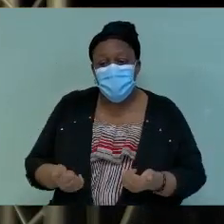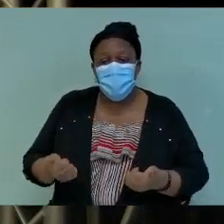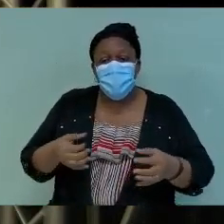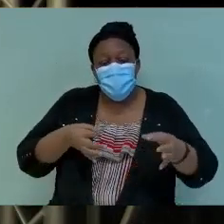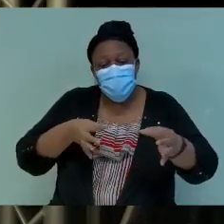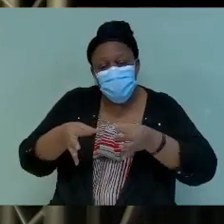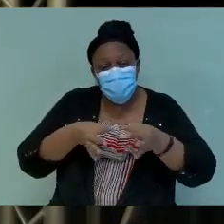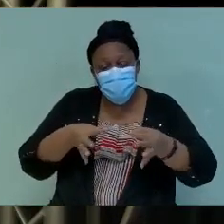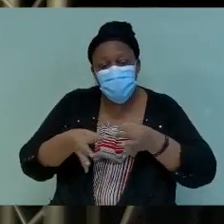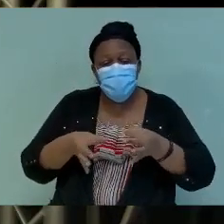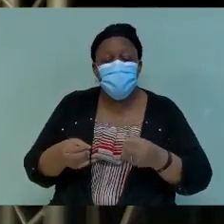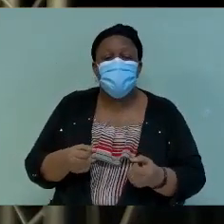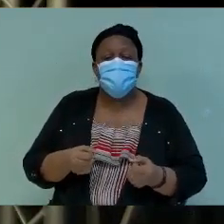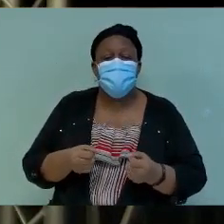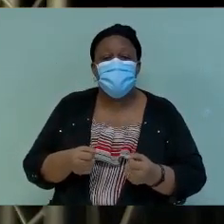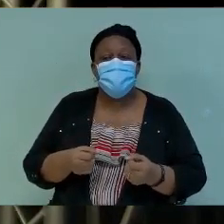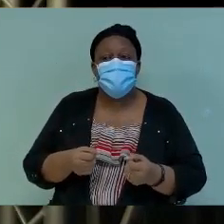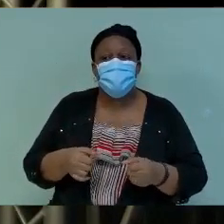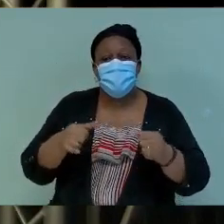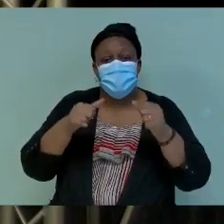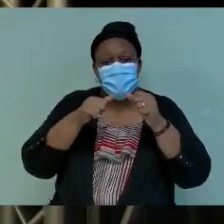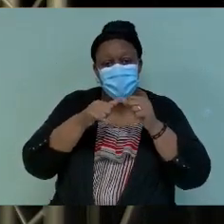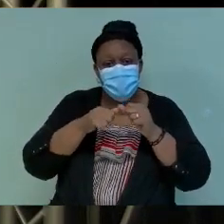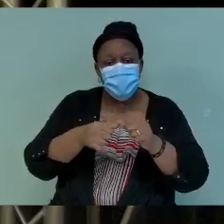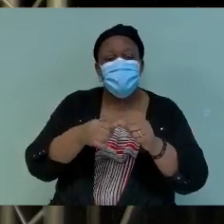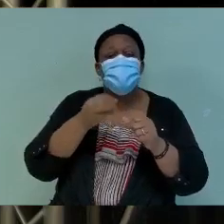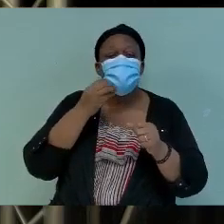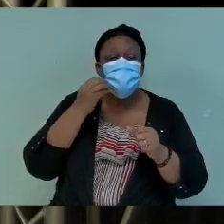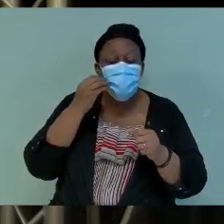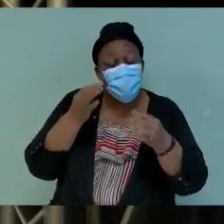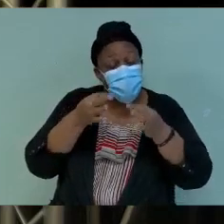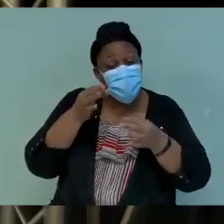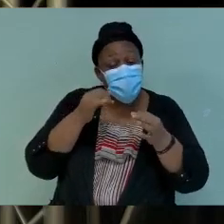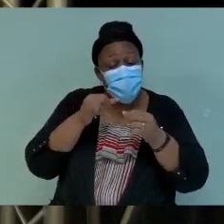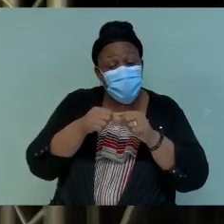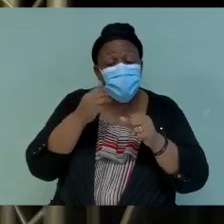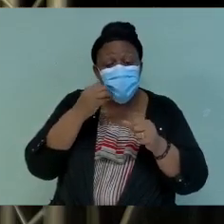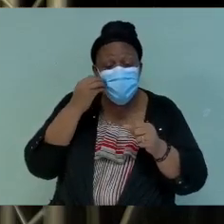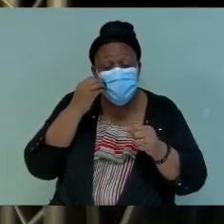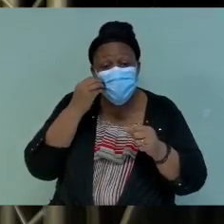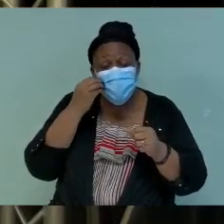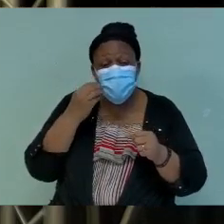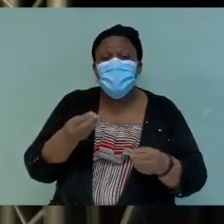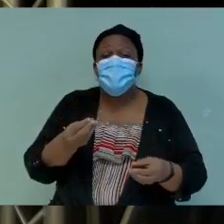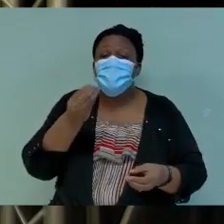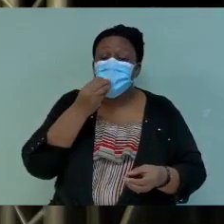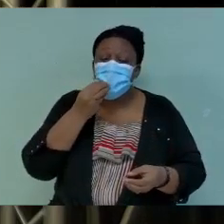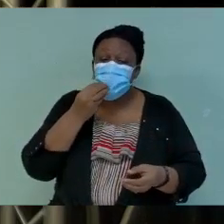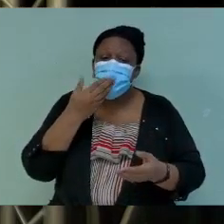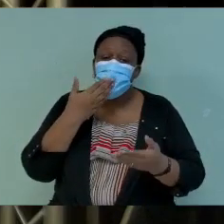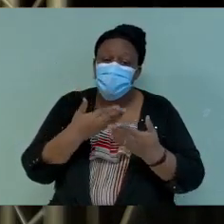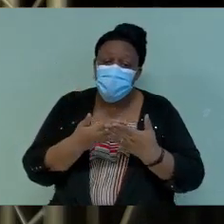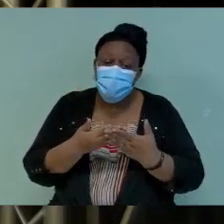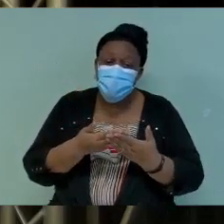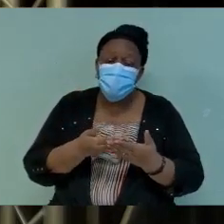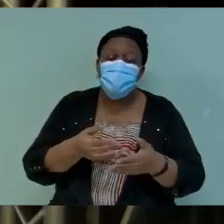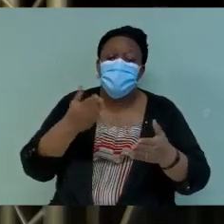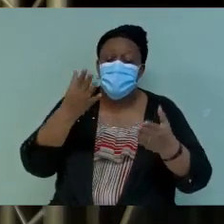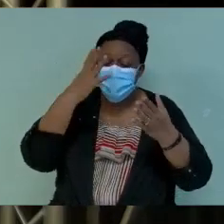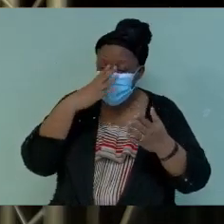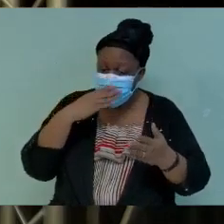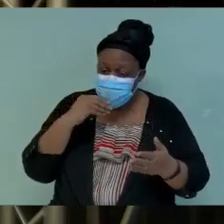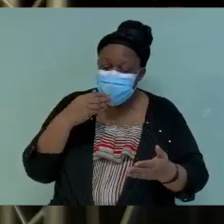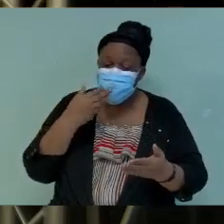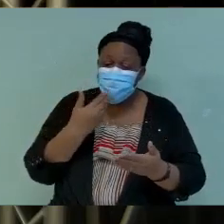If you must stay at home, maintain a healthy lifestyle, including proper diet, sleep, exercise,